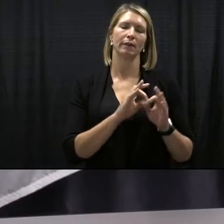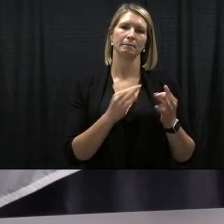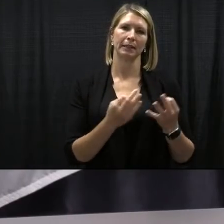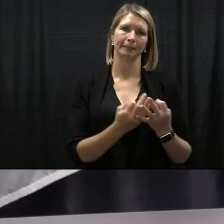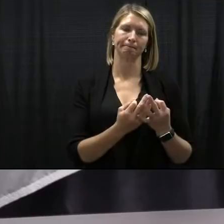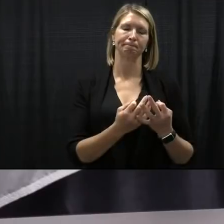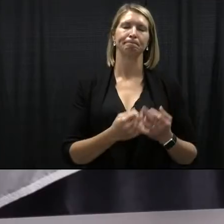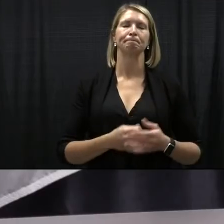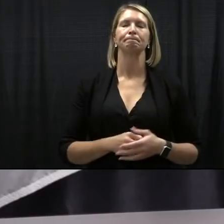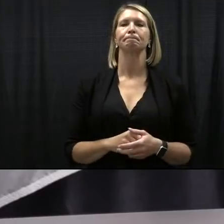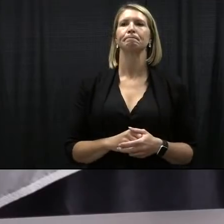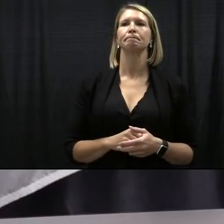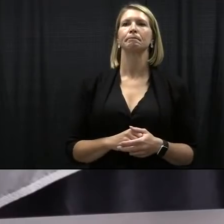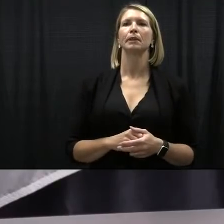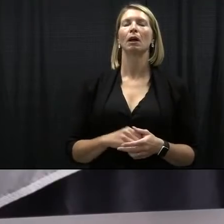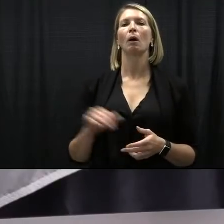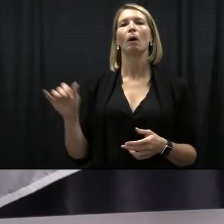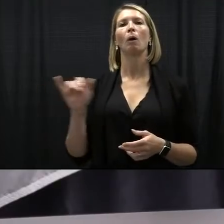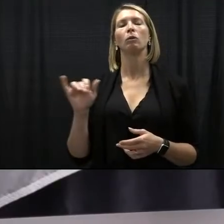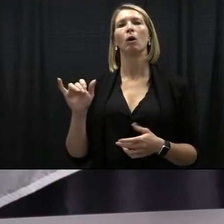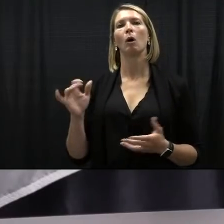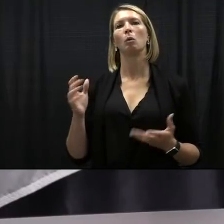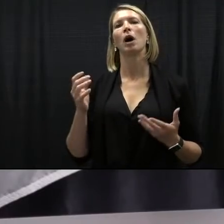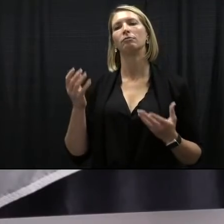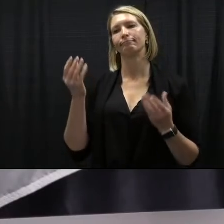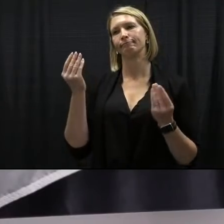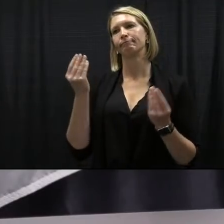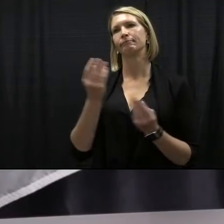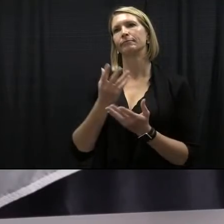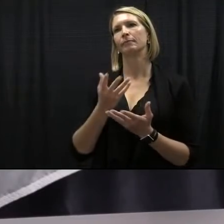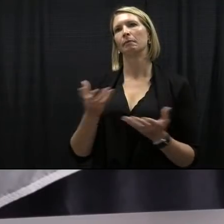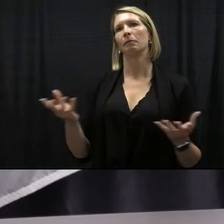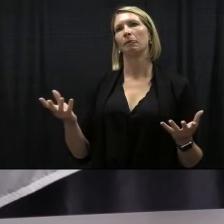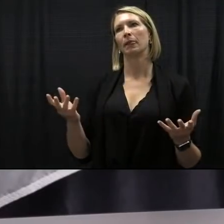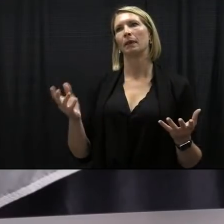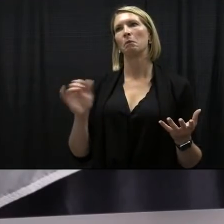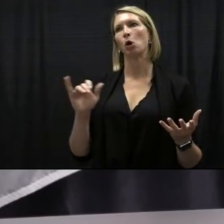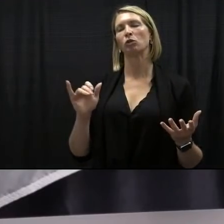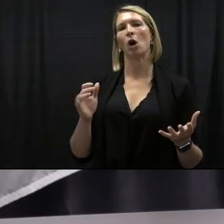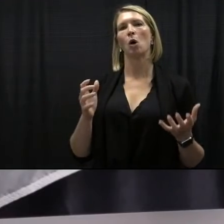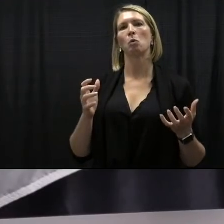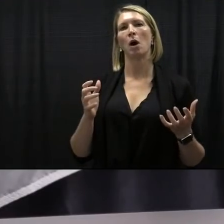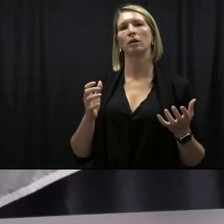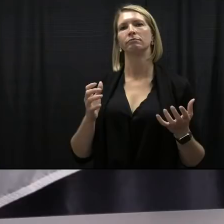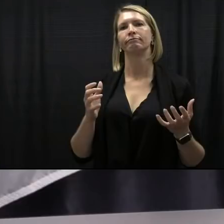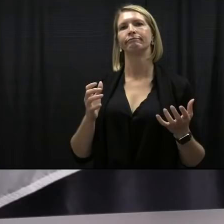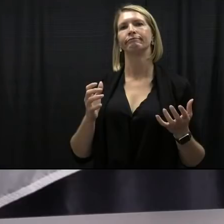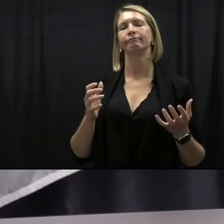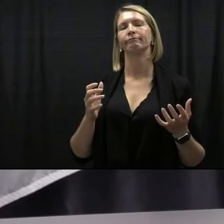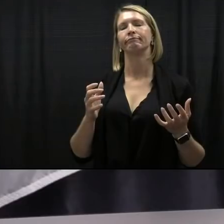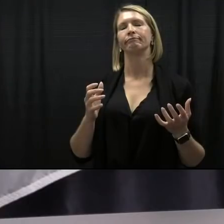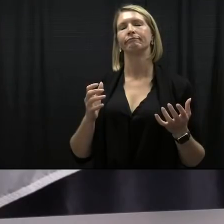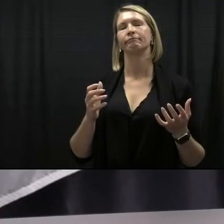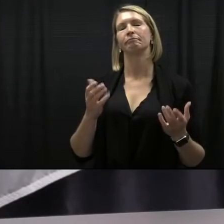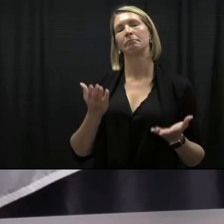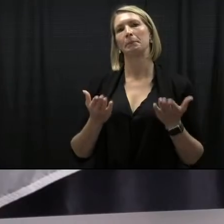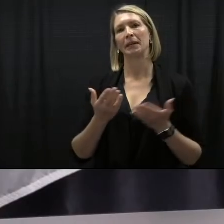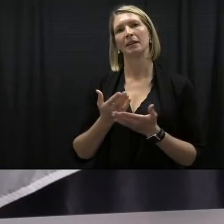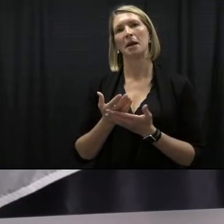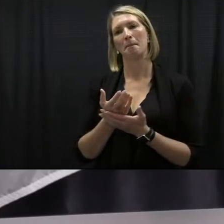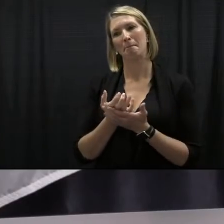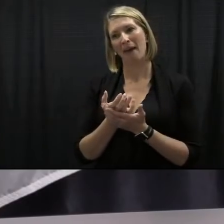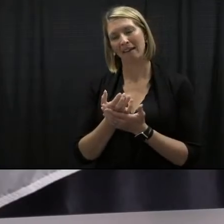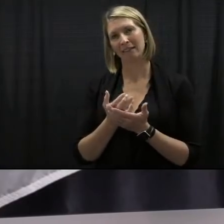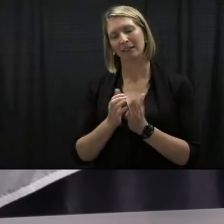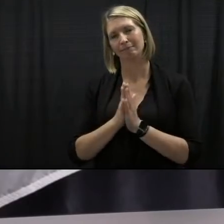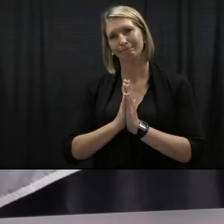I need to also express, perhaps beg, everyone to please get educated on vaccines. Vaccines